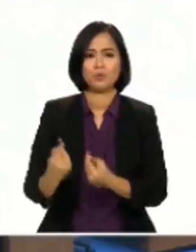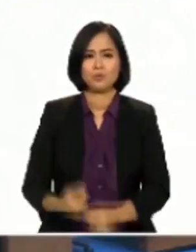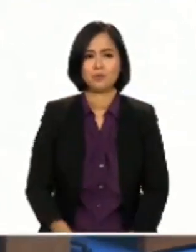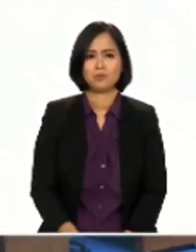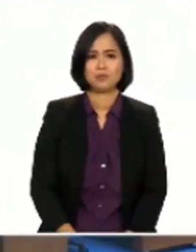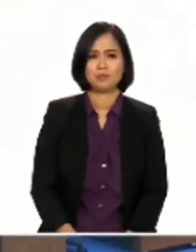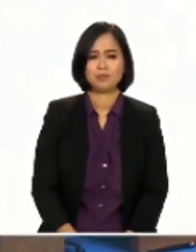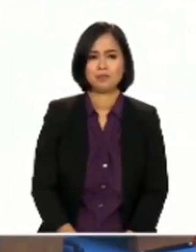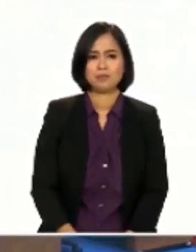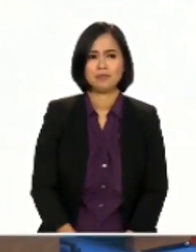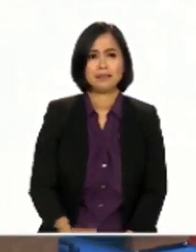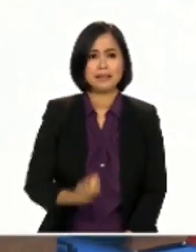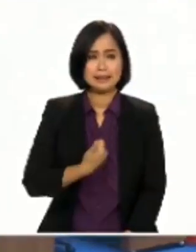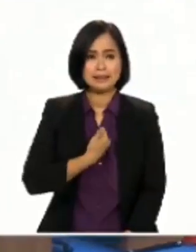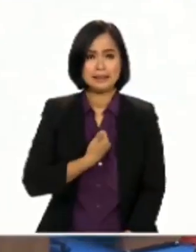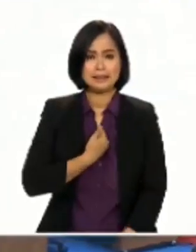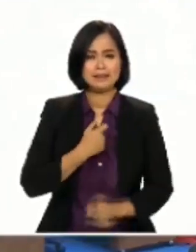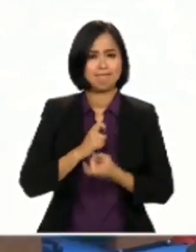Self-purgation